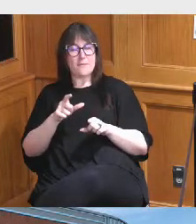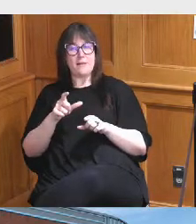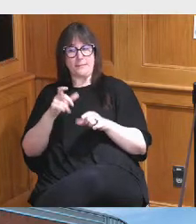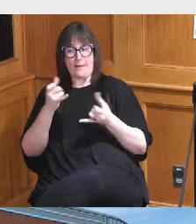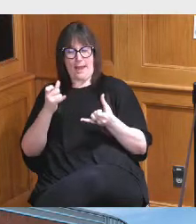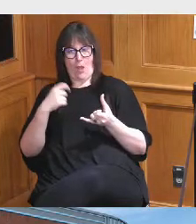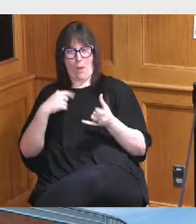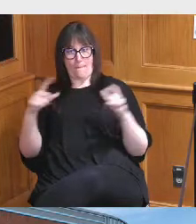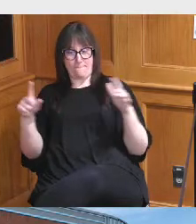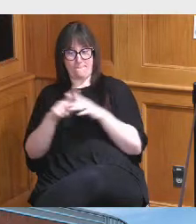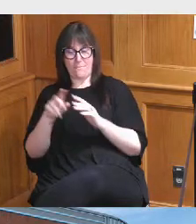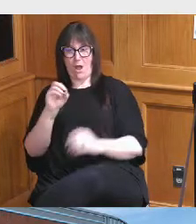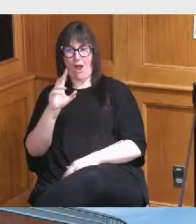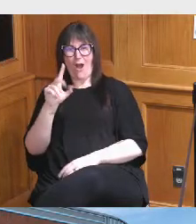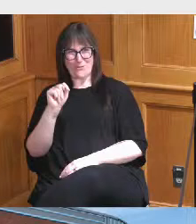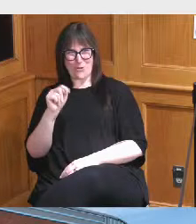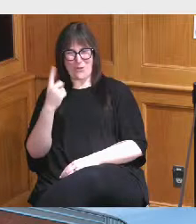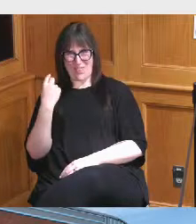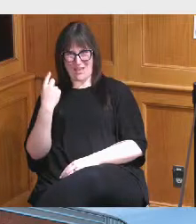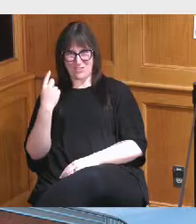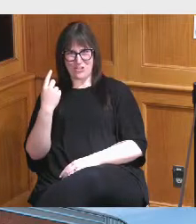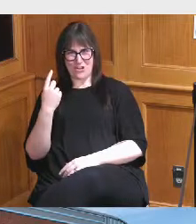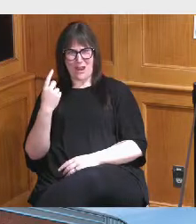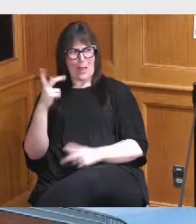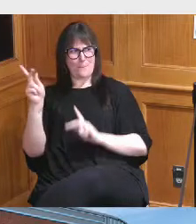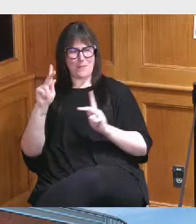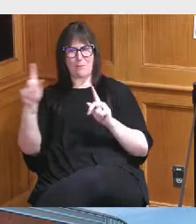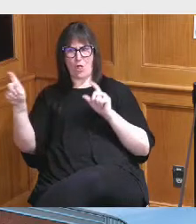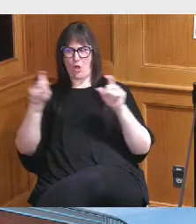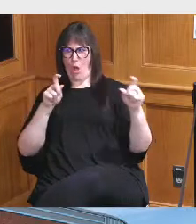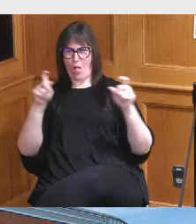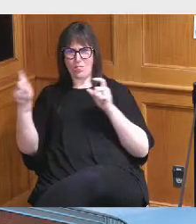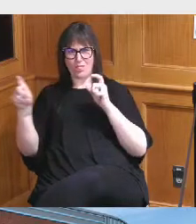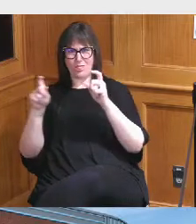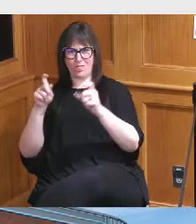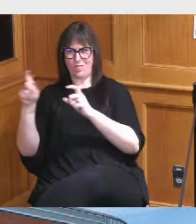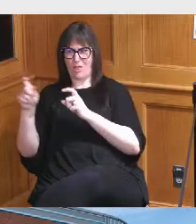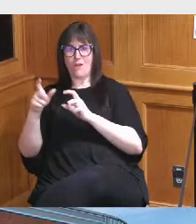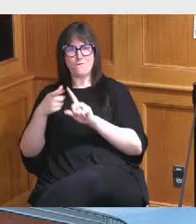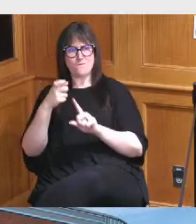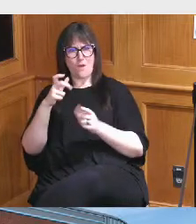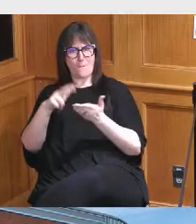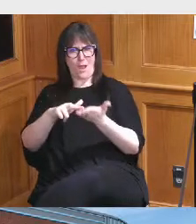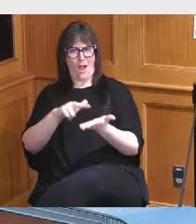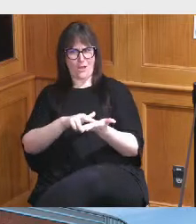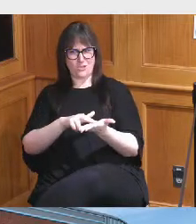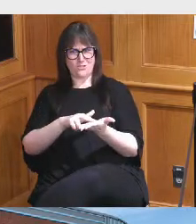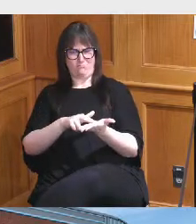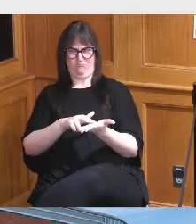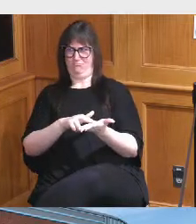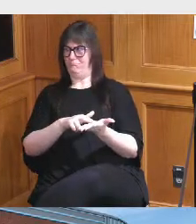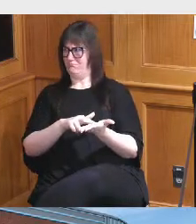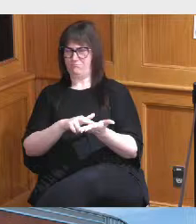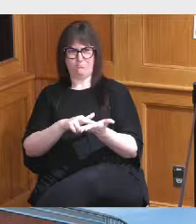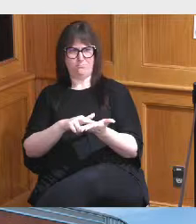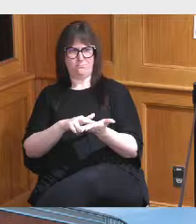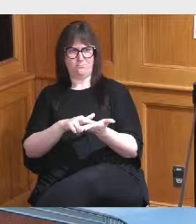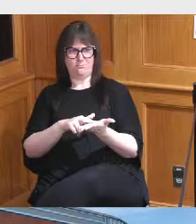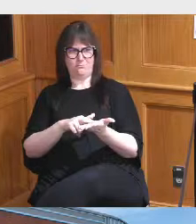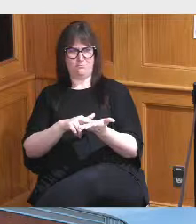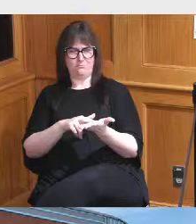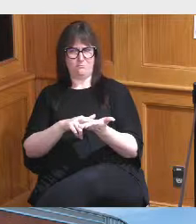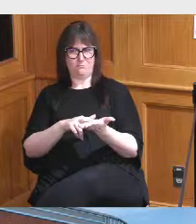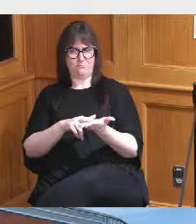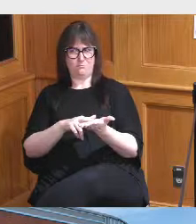in October, and I was getting these calls from contractors, and I would reach them, and